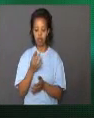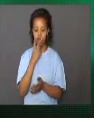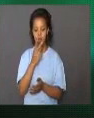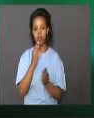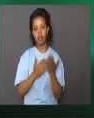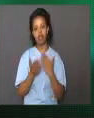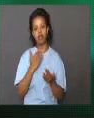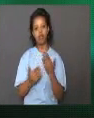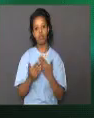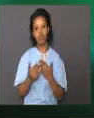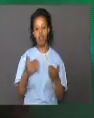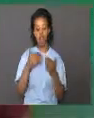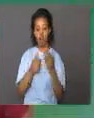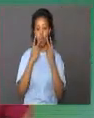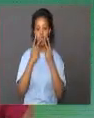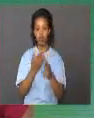structures closer.